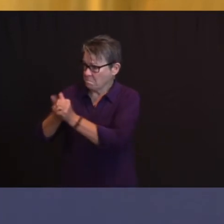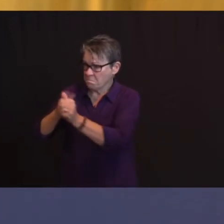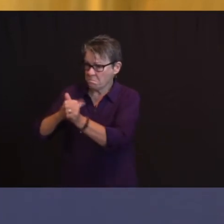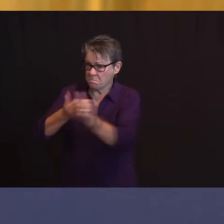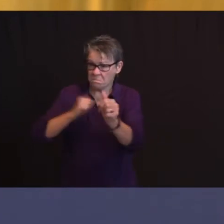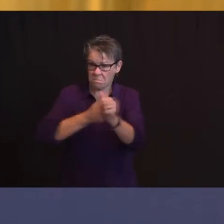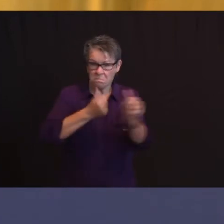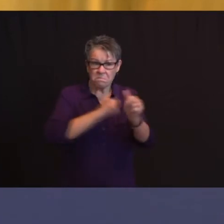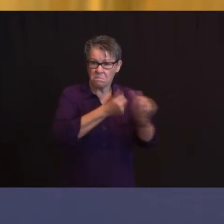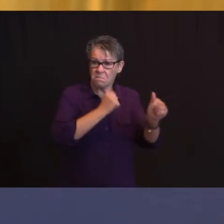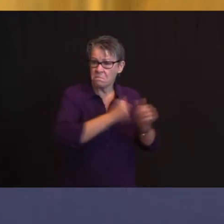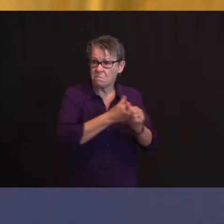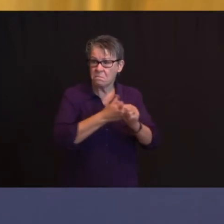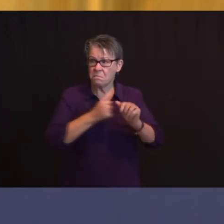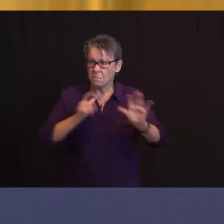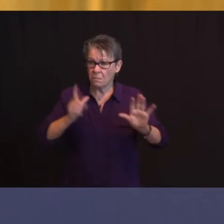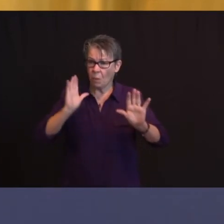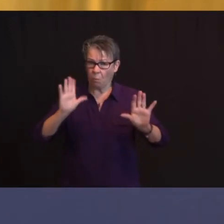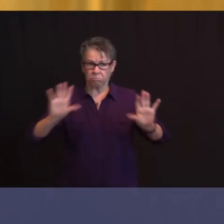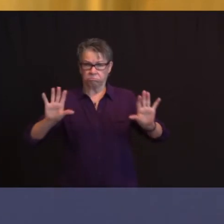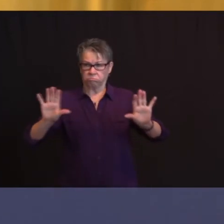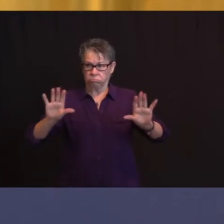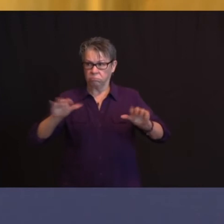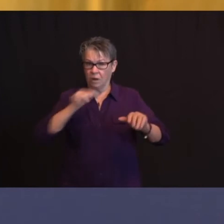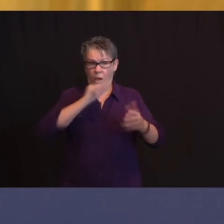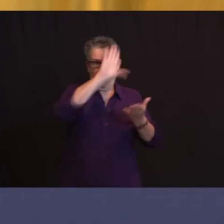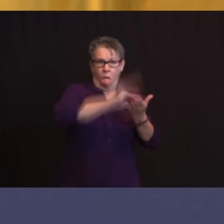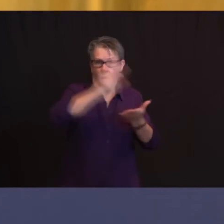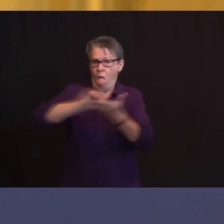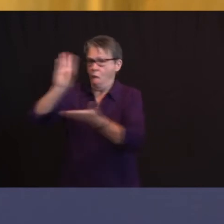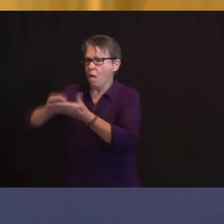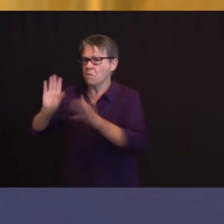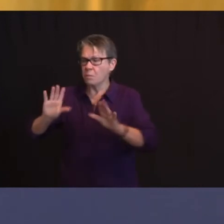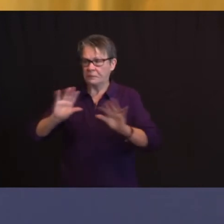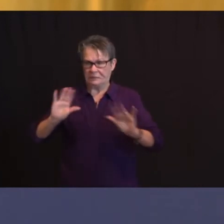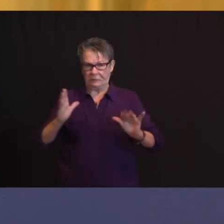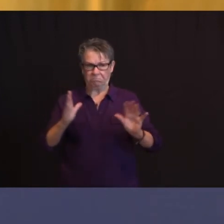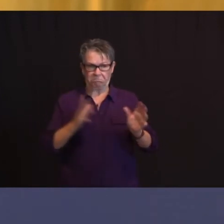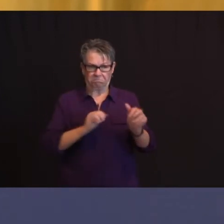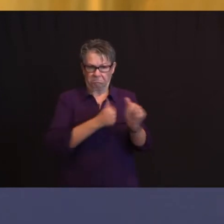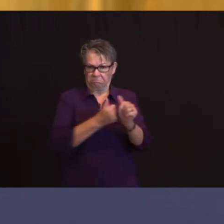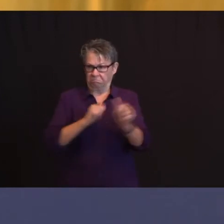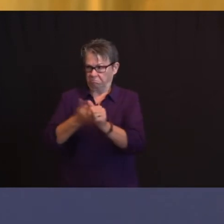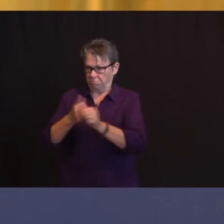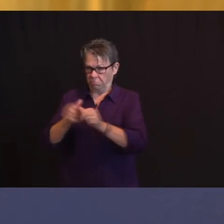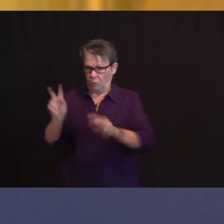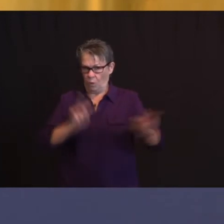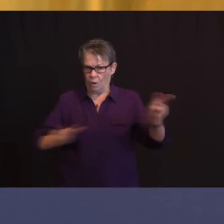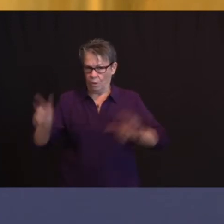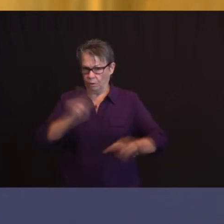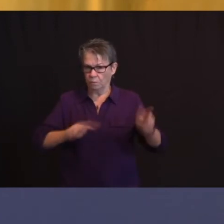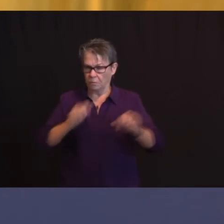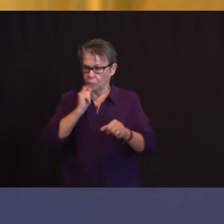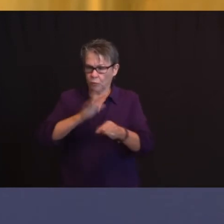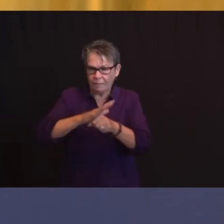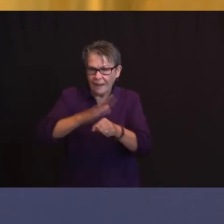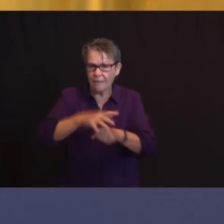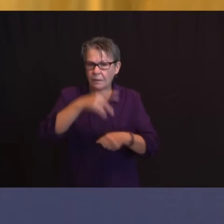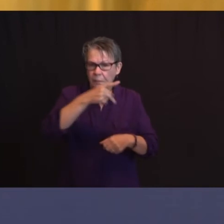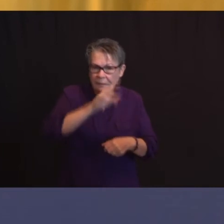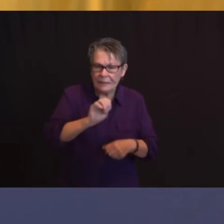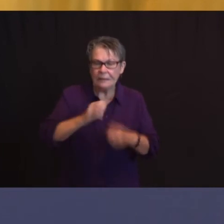we're hungry for more. But it's the staffing piece, Judy, that you first started talking about a couple of months ago that is the one that I think keeps us